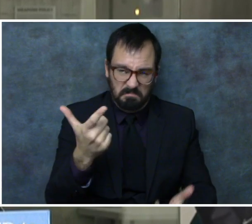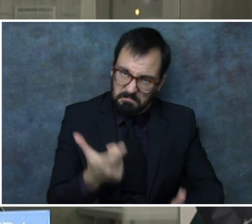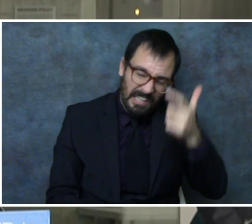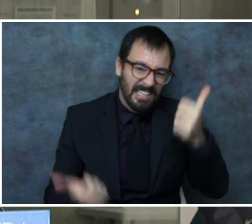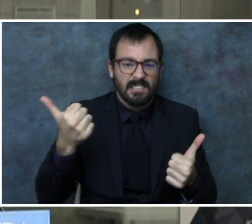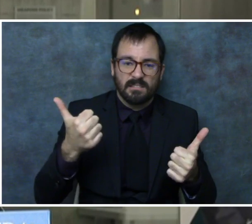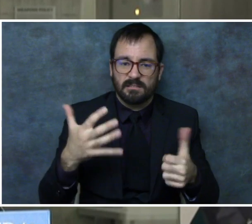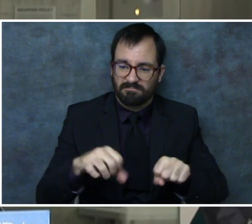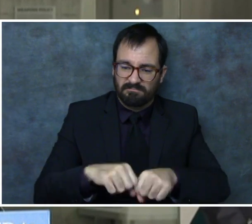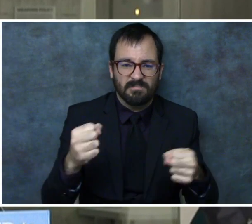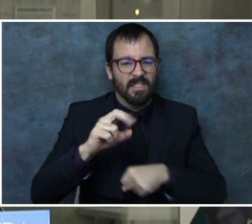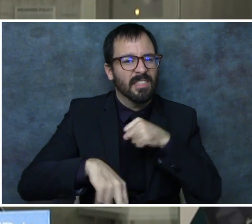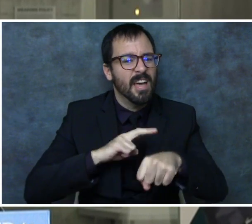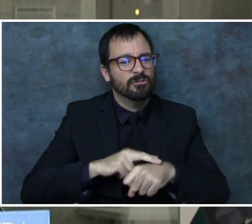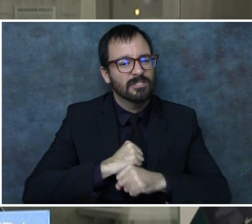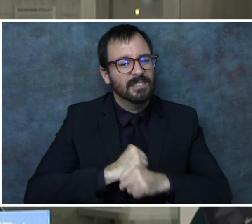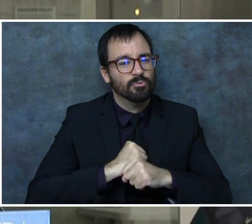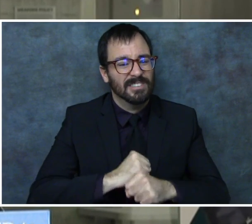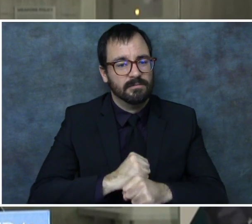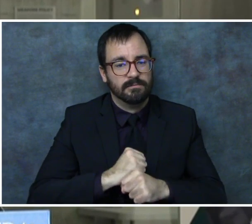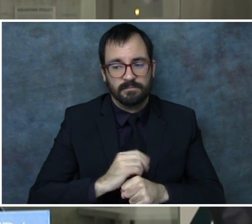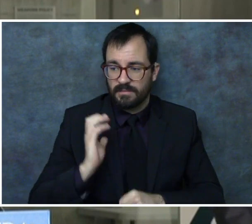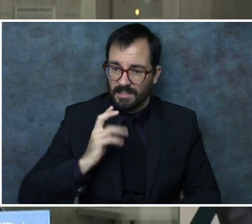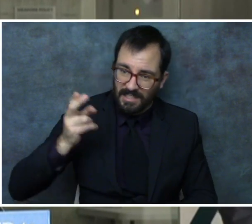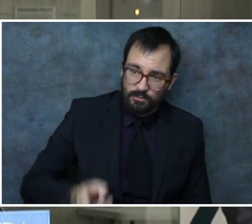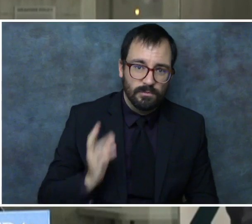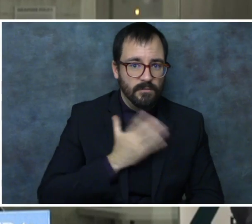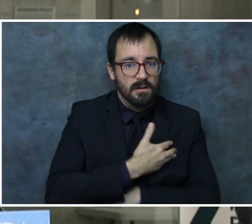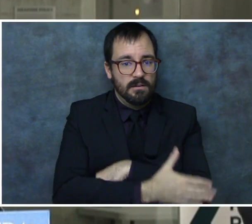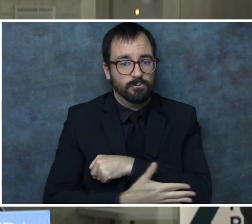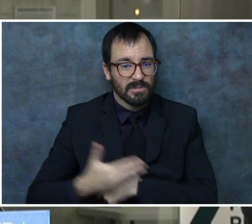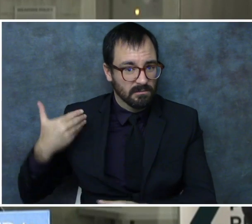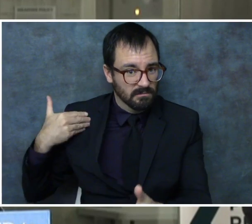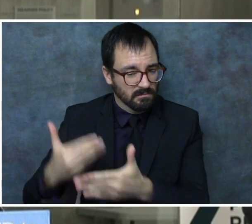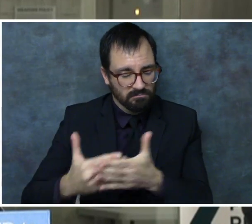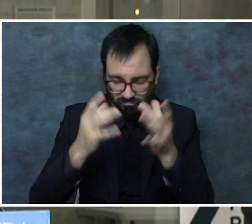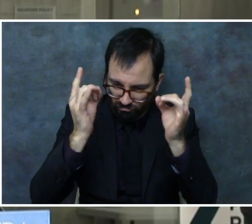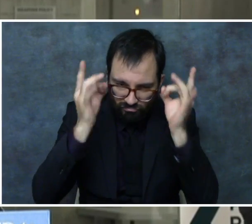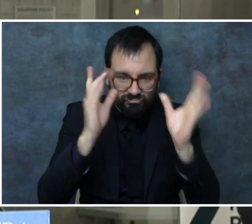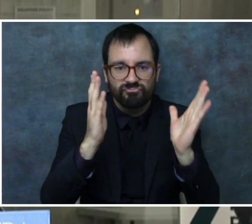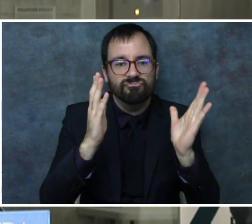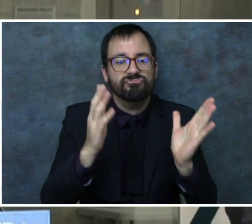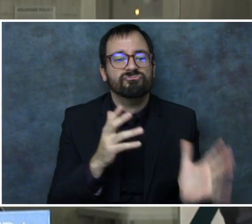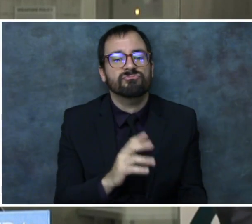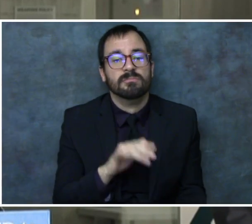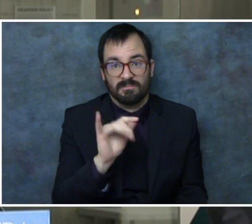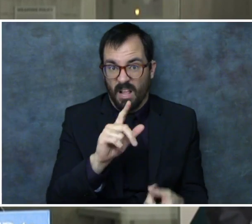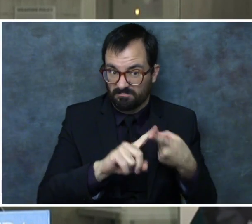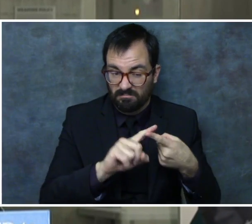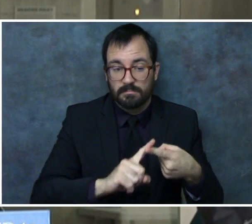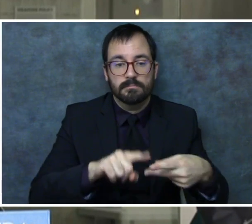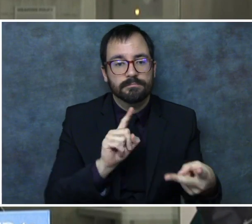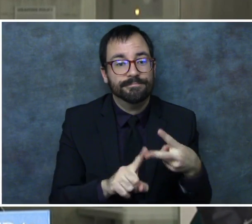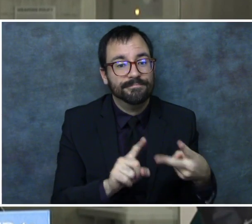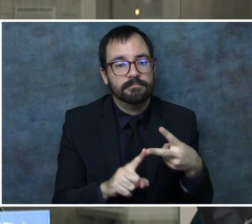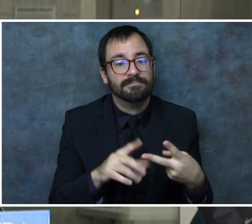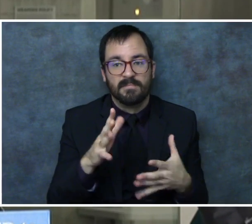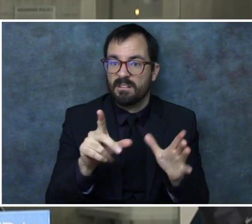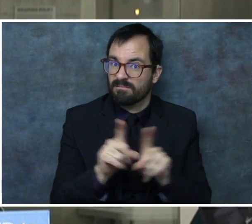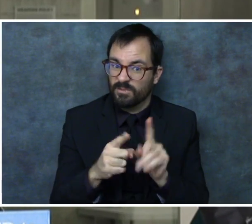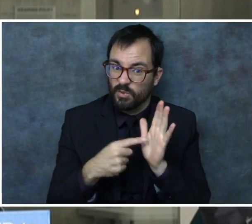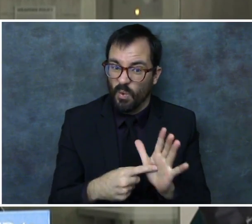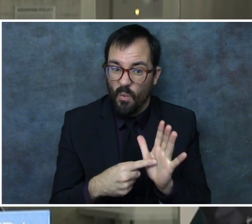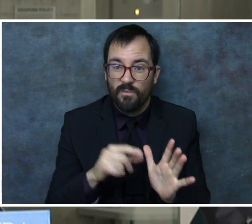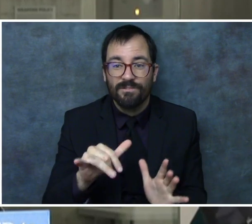That, first and foremost, is probably the biggest breach of national security in the history of our country, number one. But number two, it